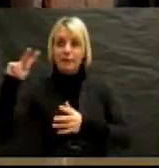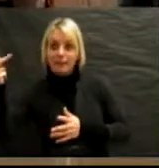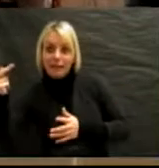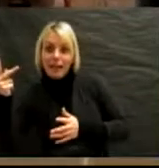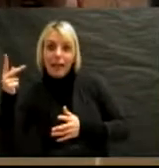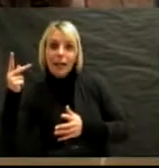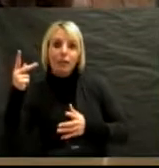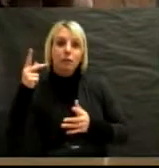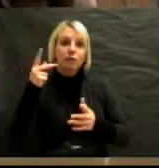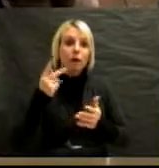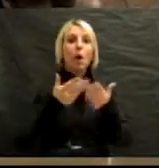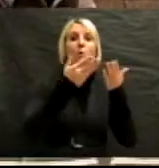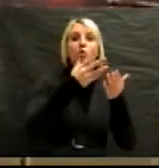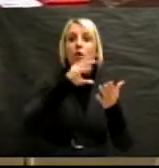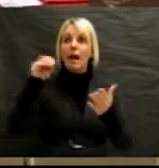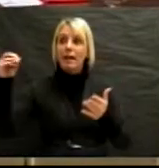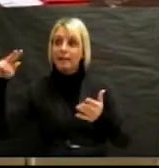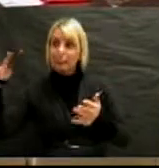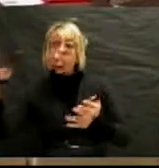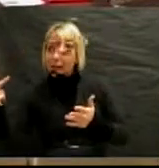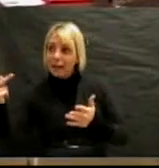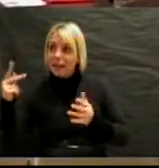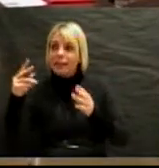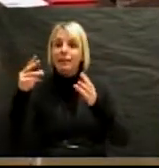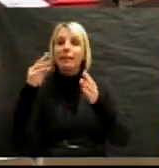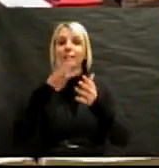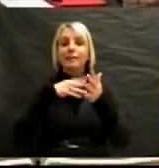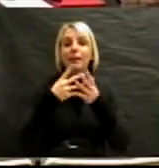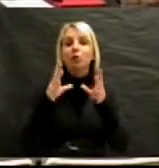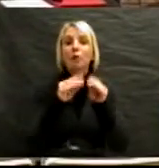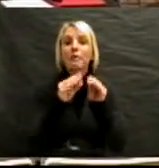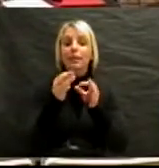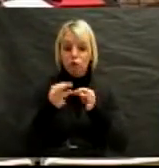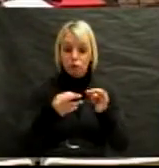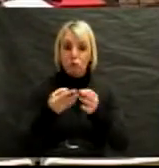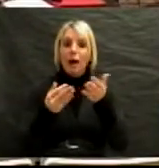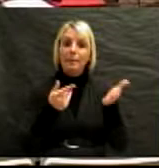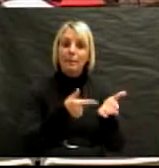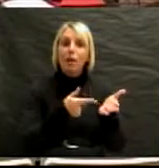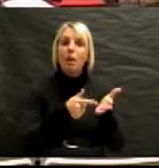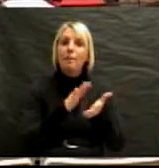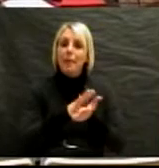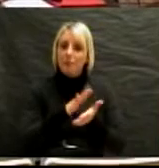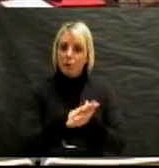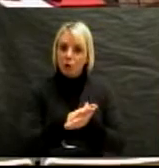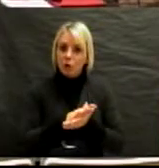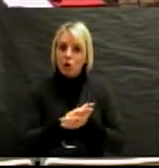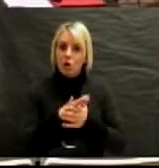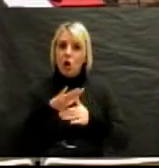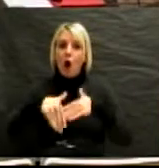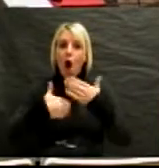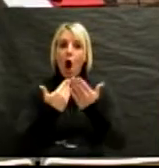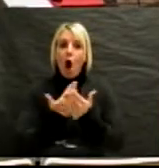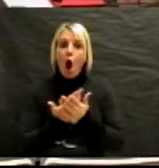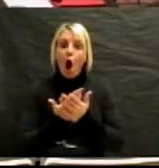meetings as described here. All those, is there any further discussion on this